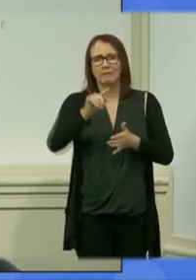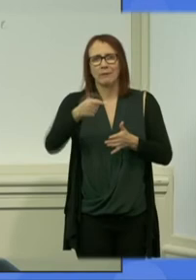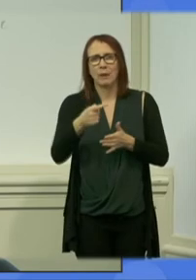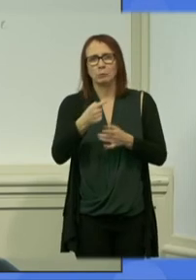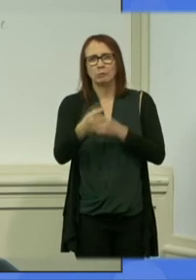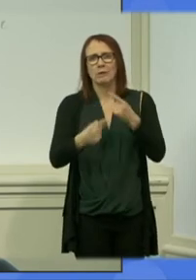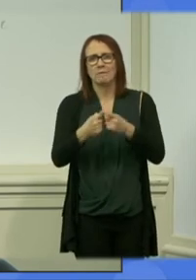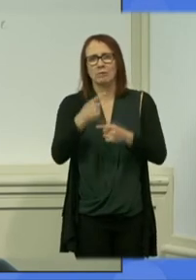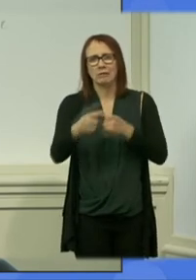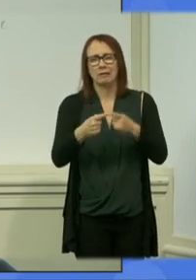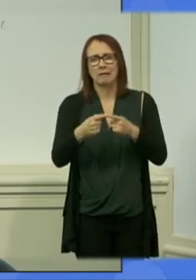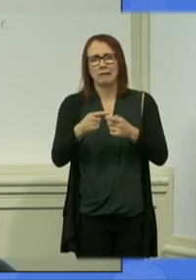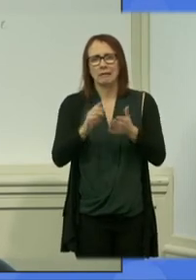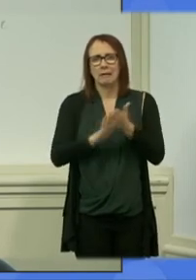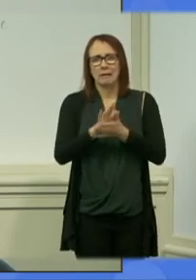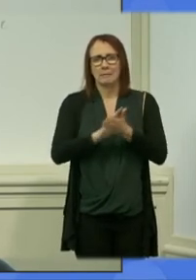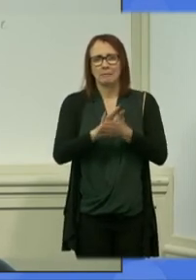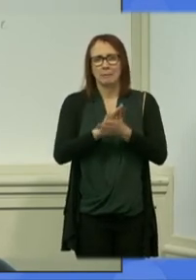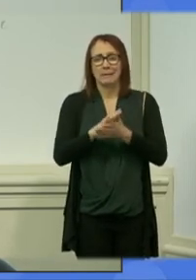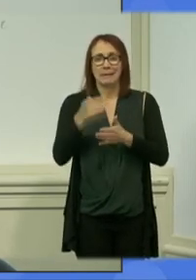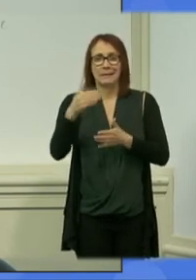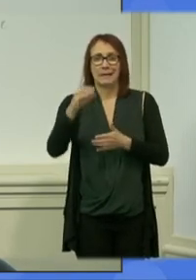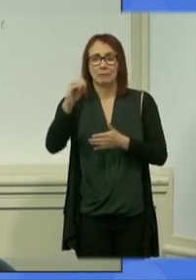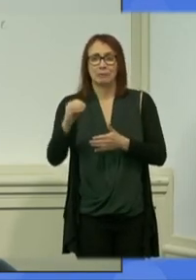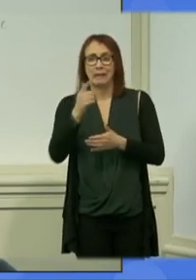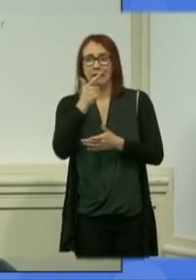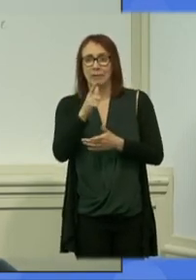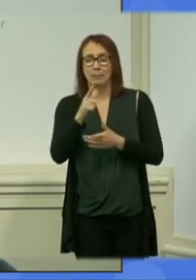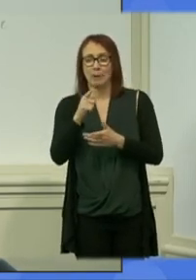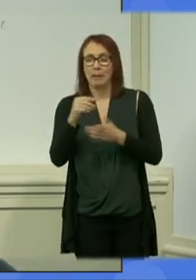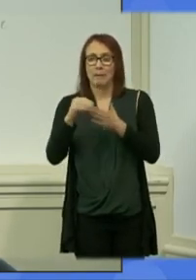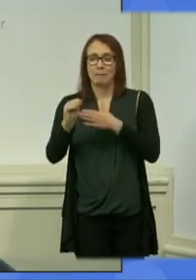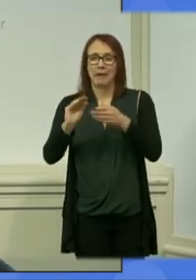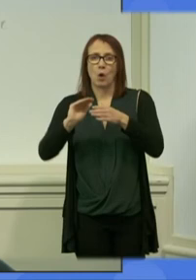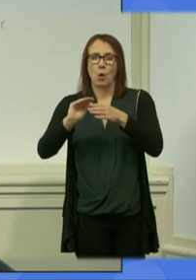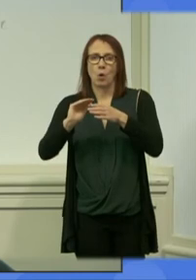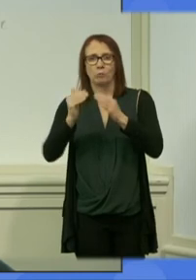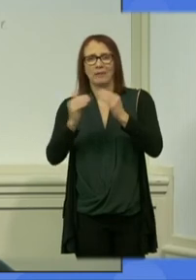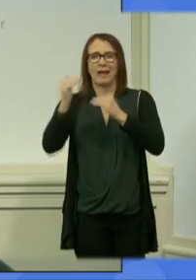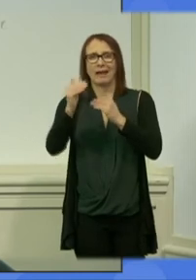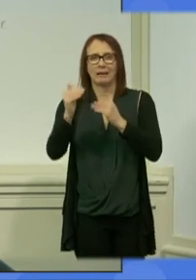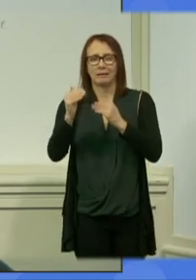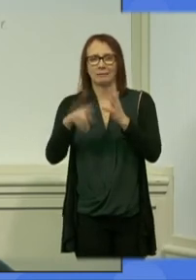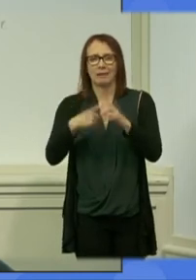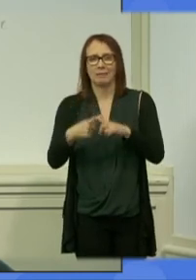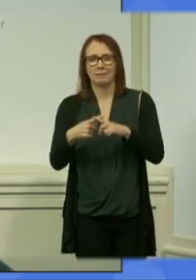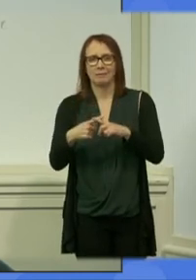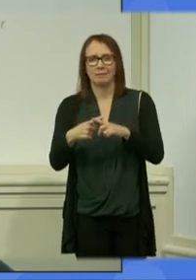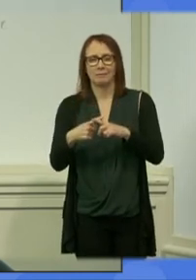of the population will pay tax at 41% and upwards. There's not a lot of room to manoeuvre.